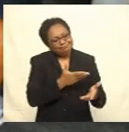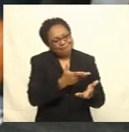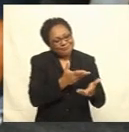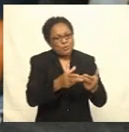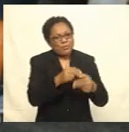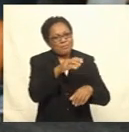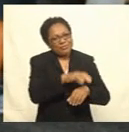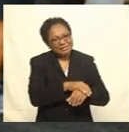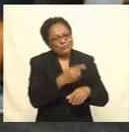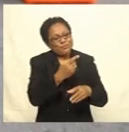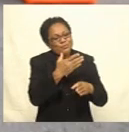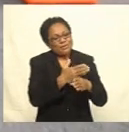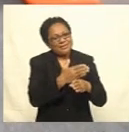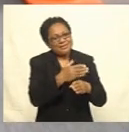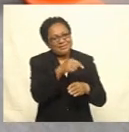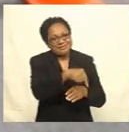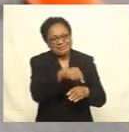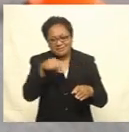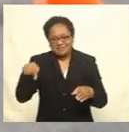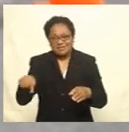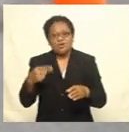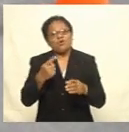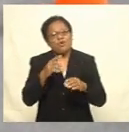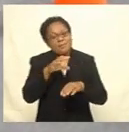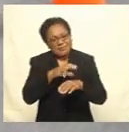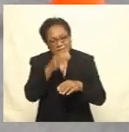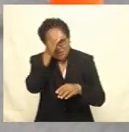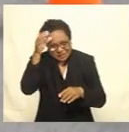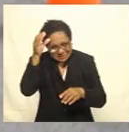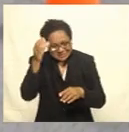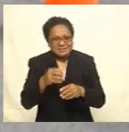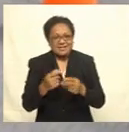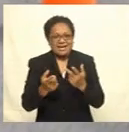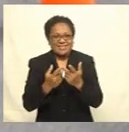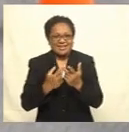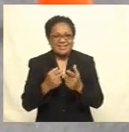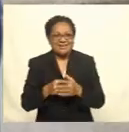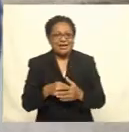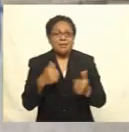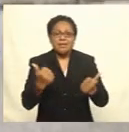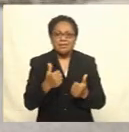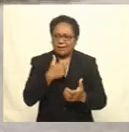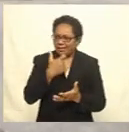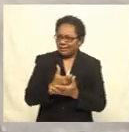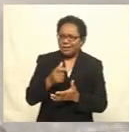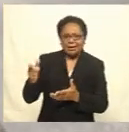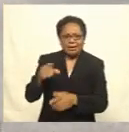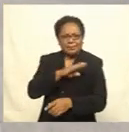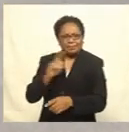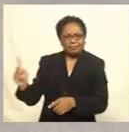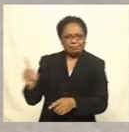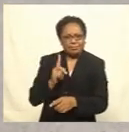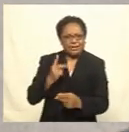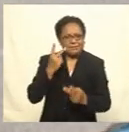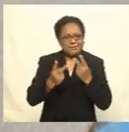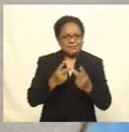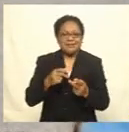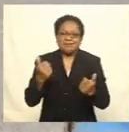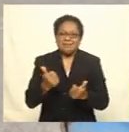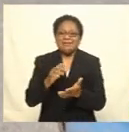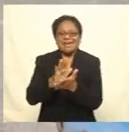at the forefront of the battle against COVID-19. Many were surprised to see Bainimarama and were encouraged by his